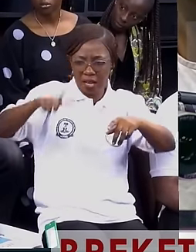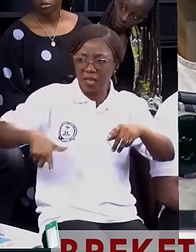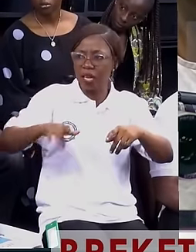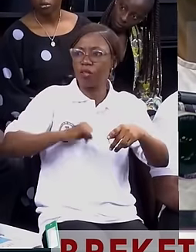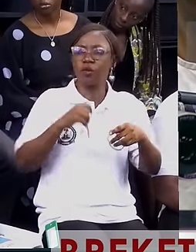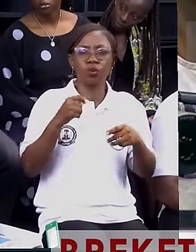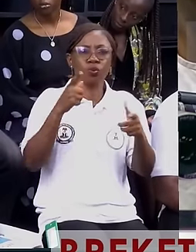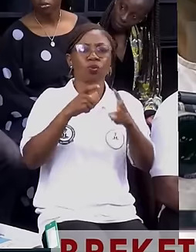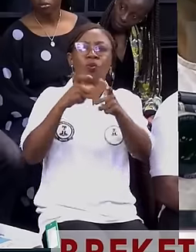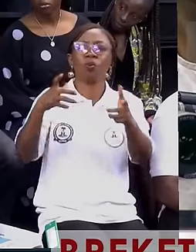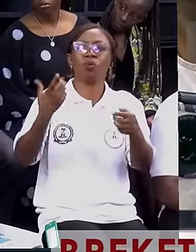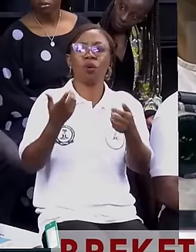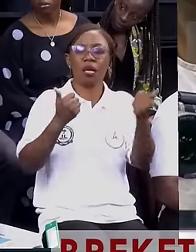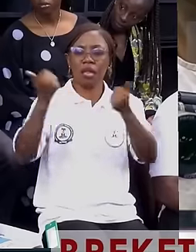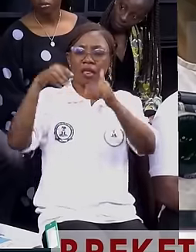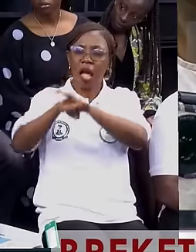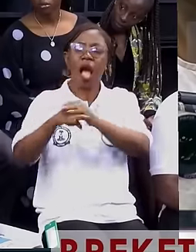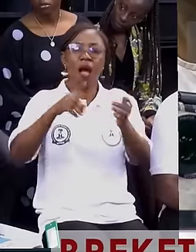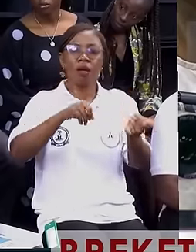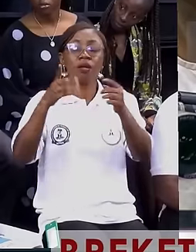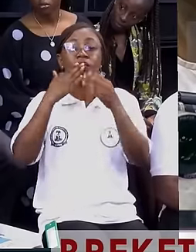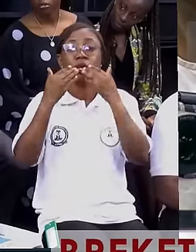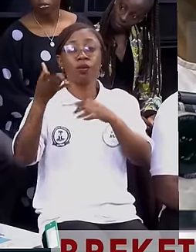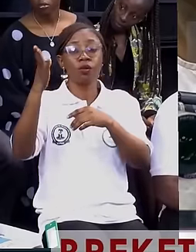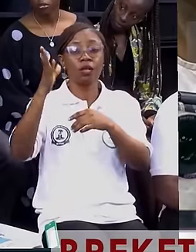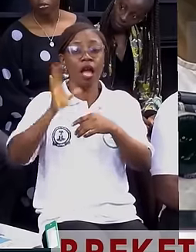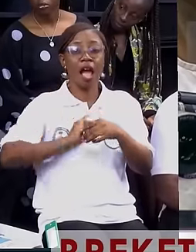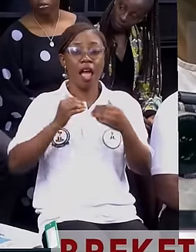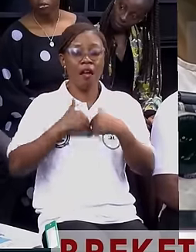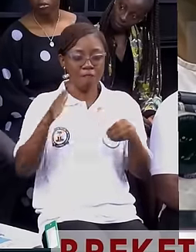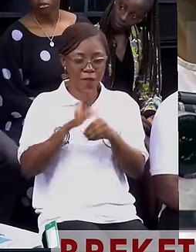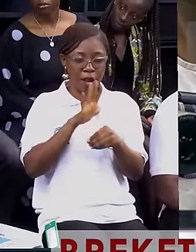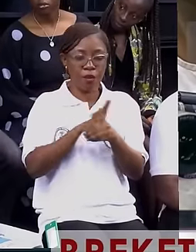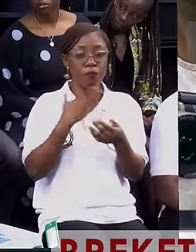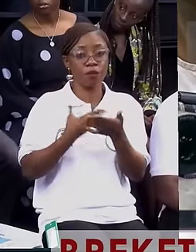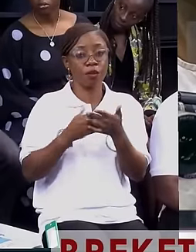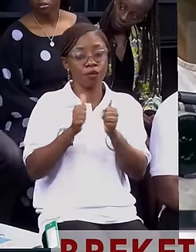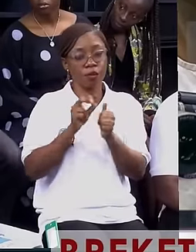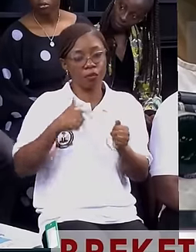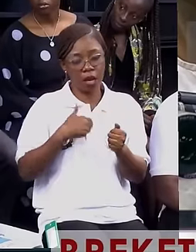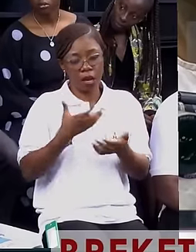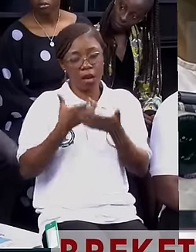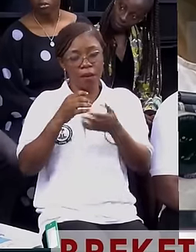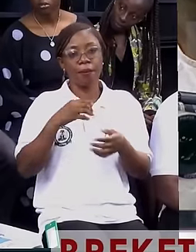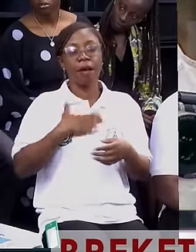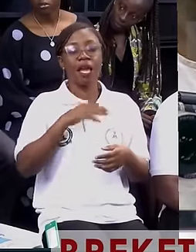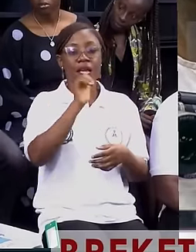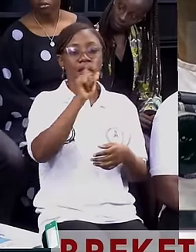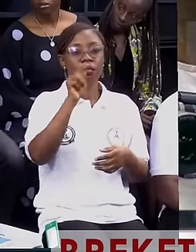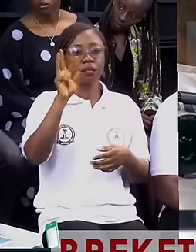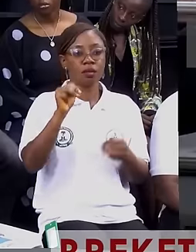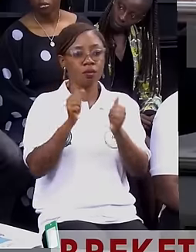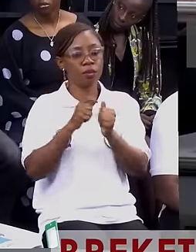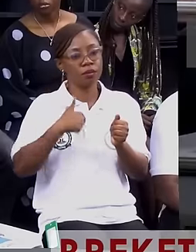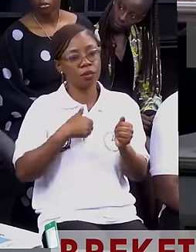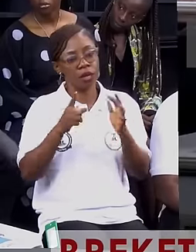should hurry up, I should take vehicle. I thank God I was having enough cash with me, then I carried my ATM with me. So I left, I